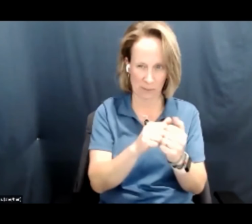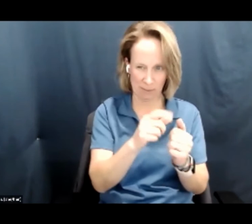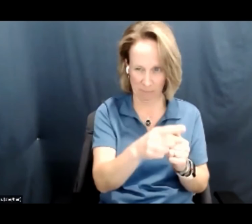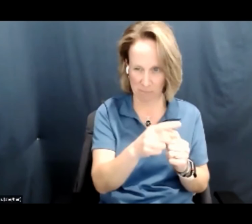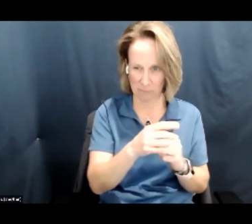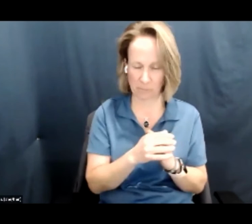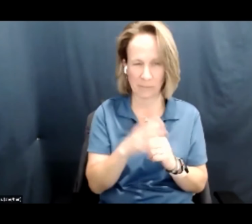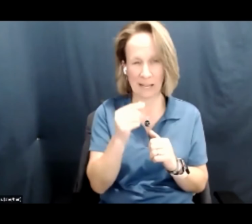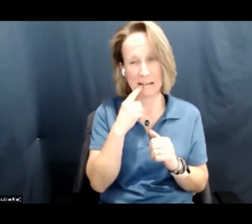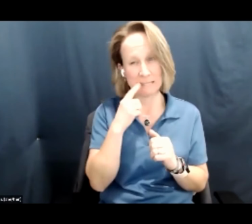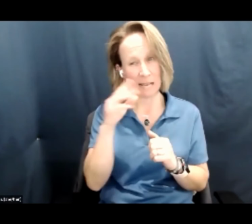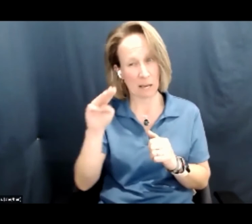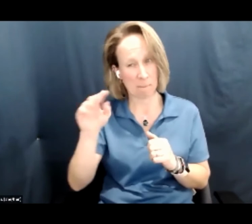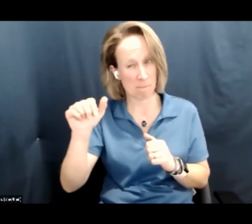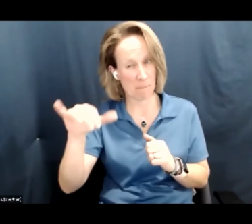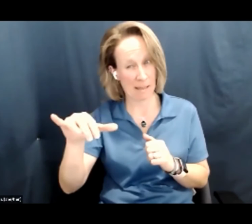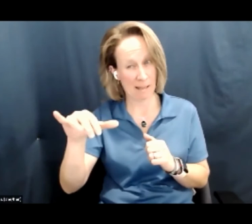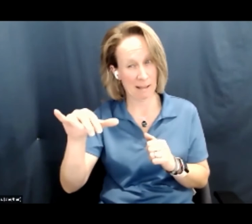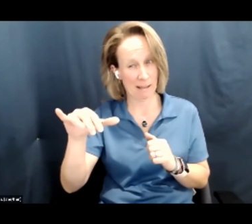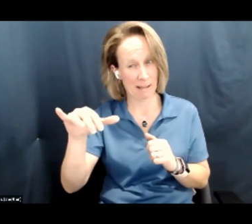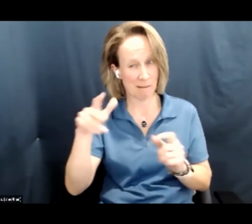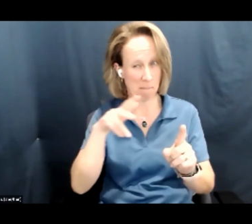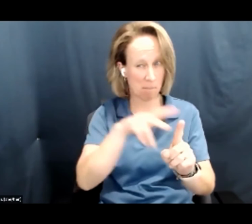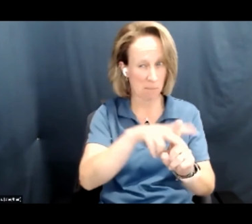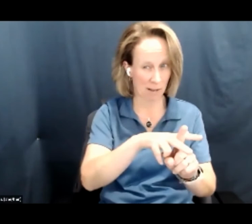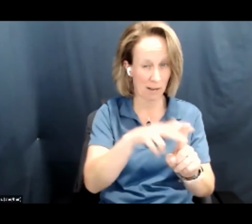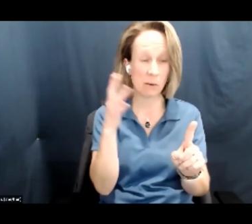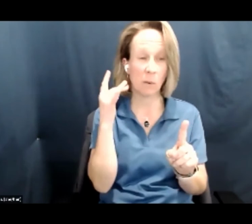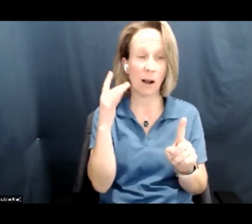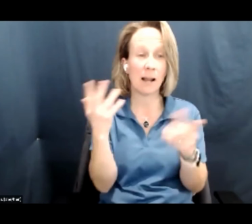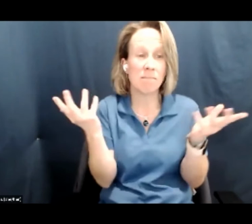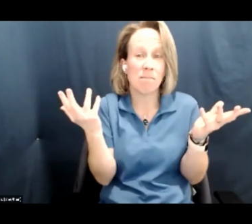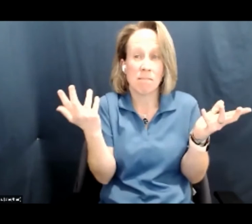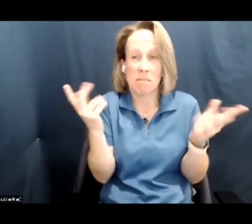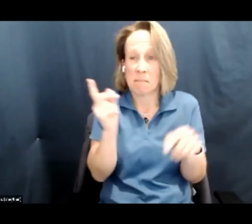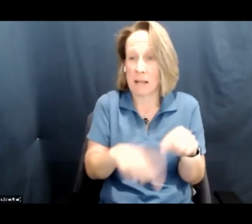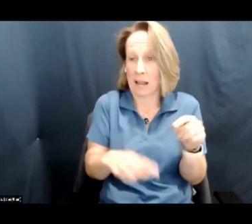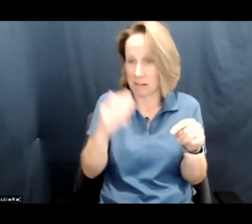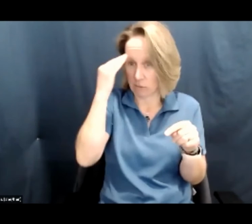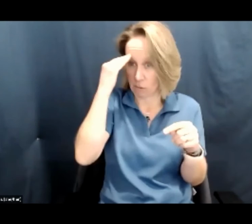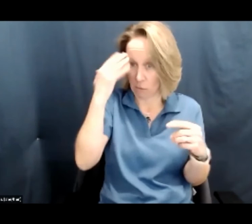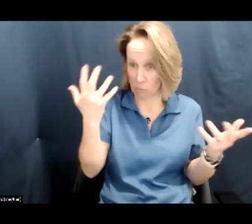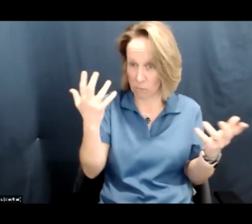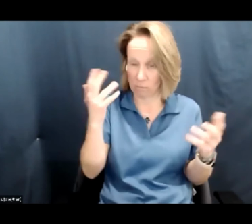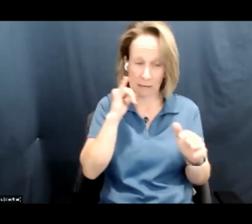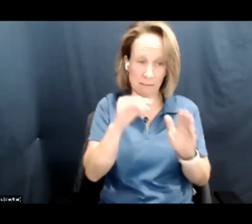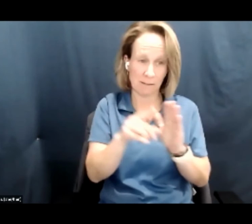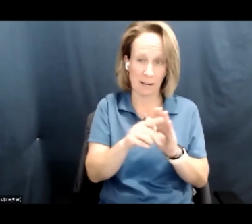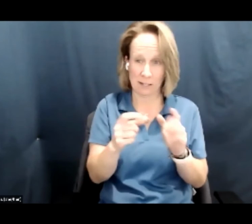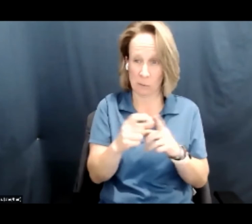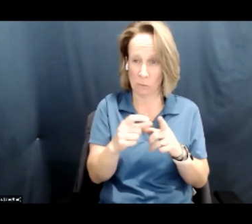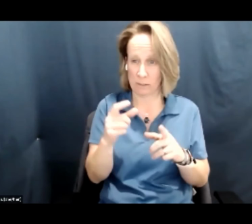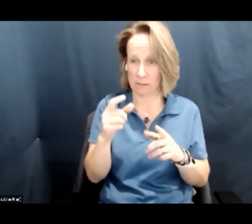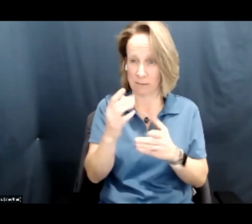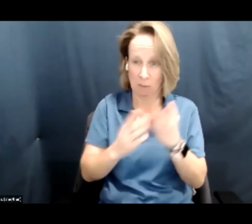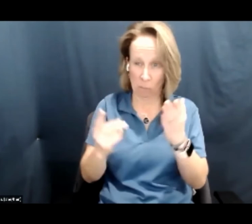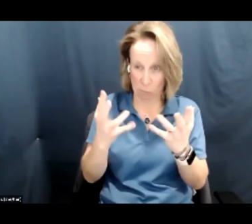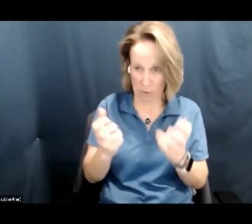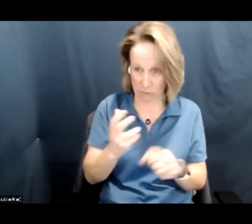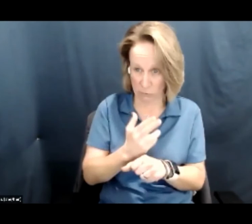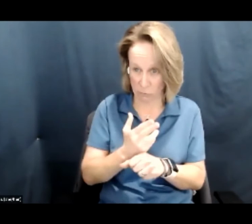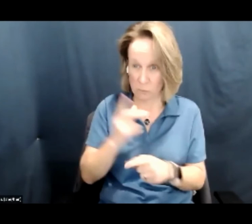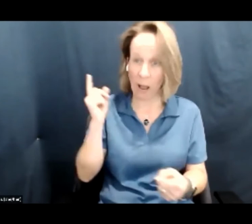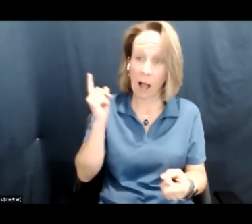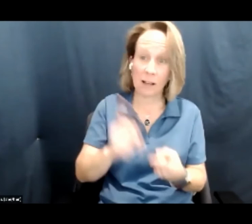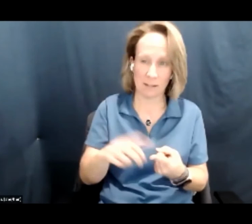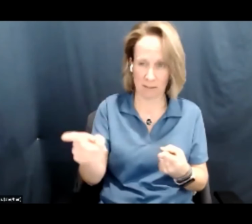may apply because we can't know what identity term someone uses unless they tell us, right? But